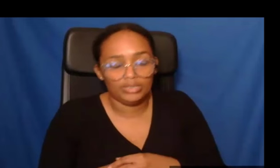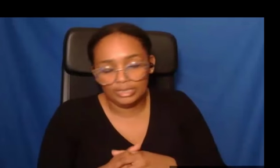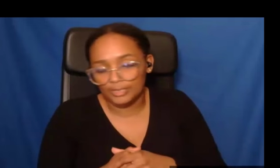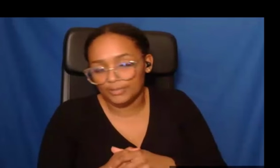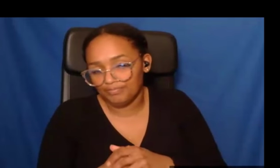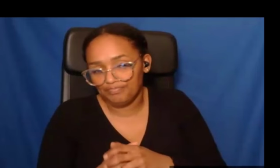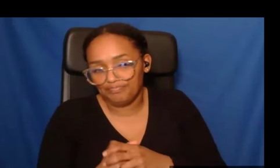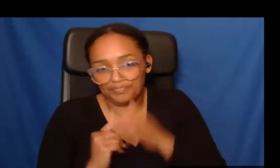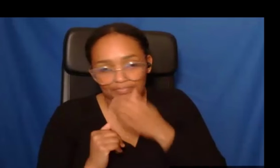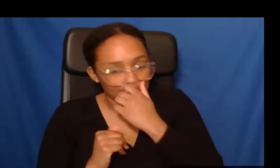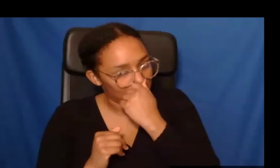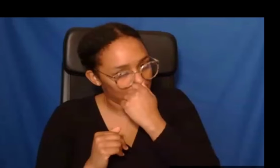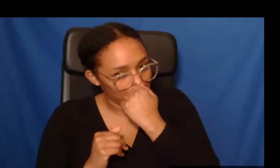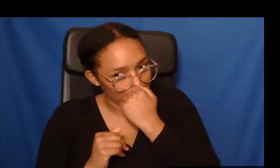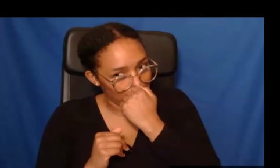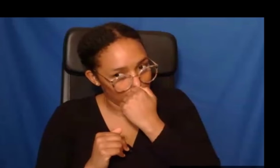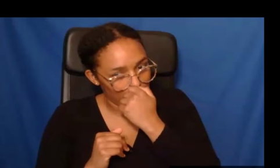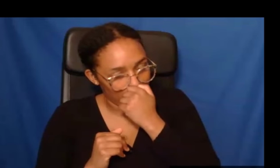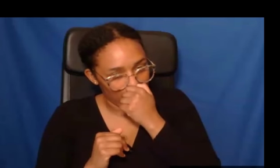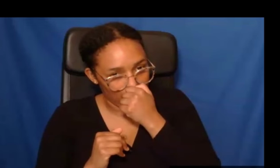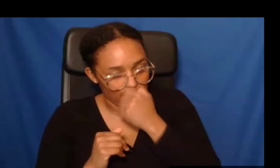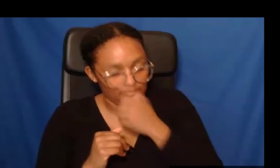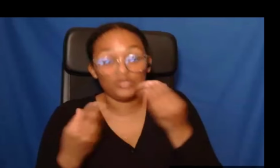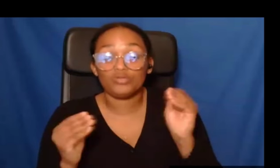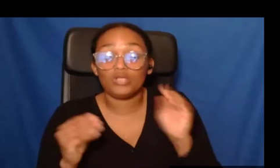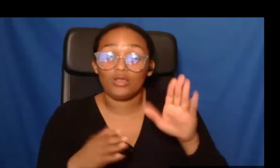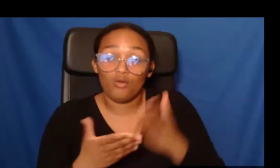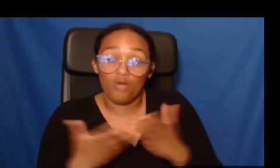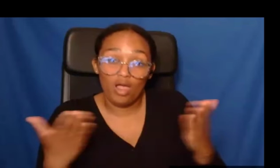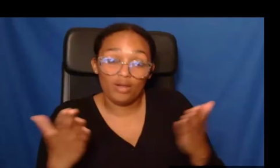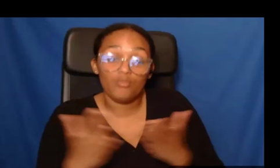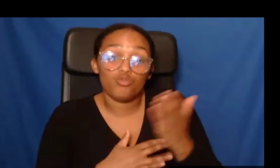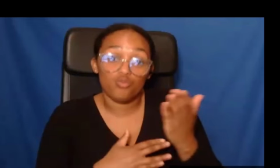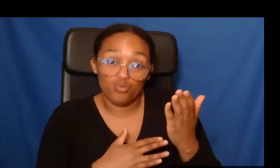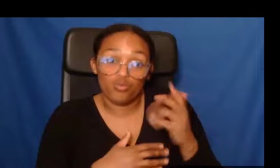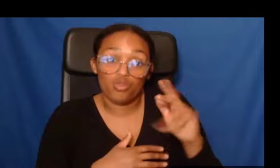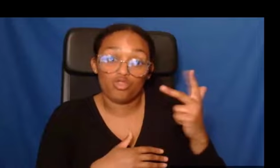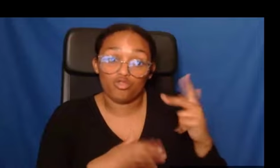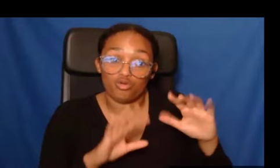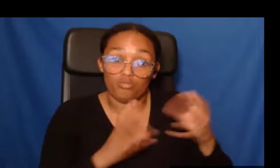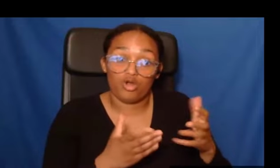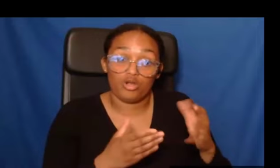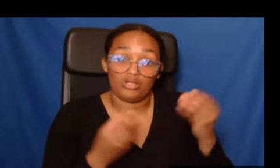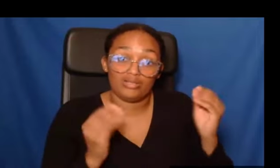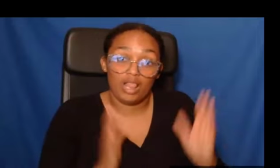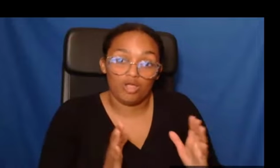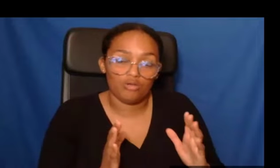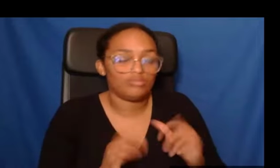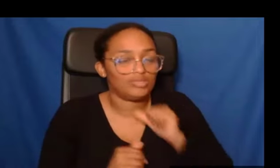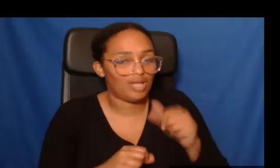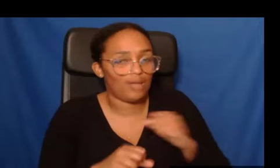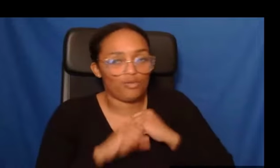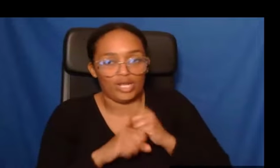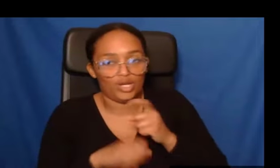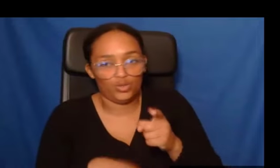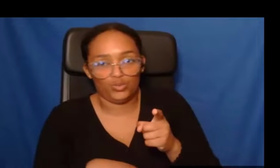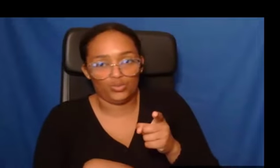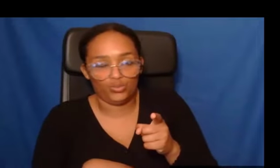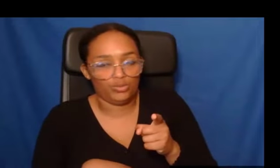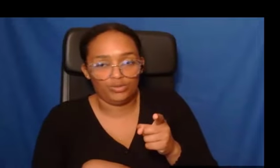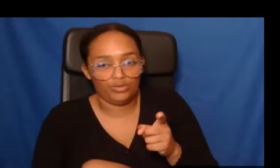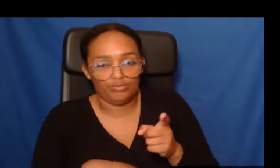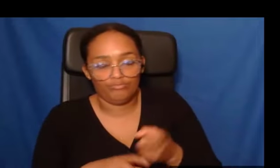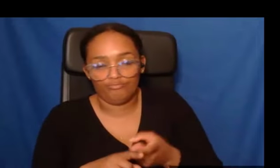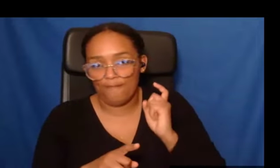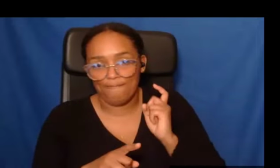generally, selling your item through a third-party seller does not protect you